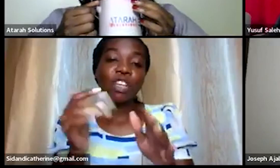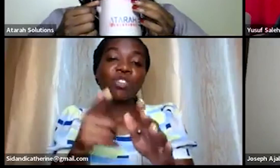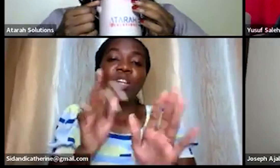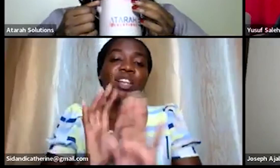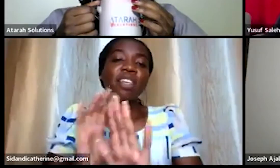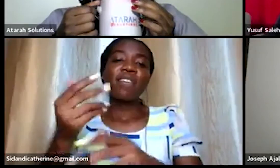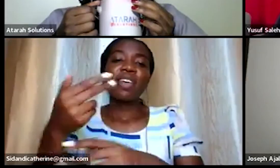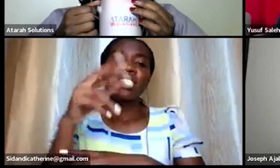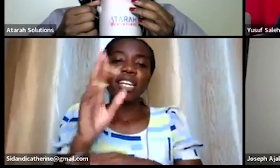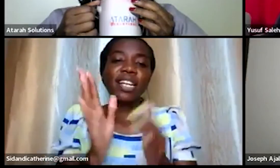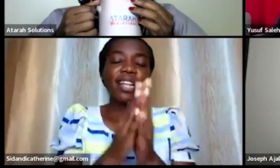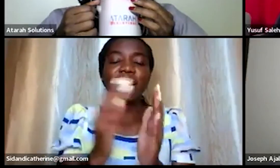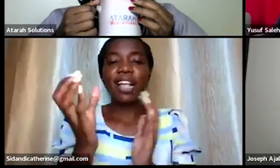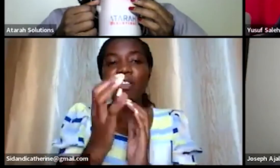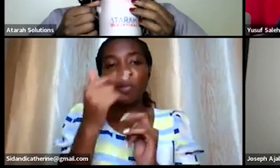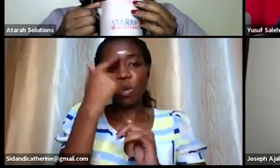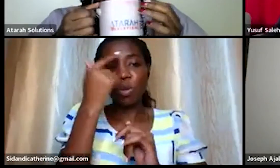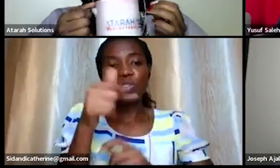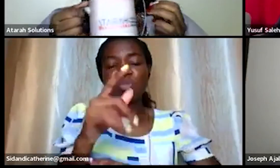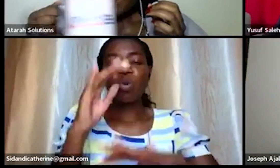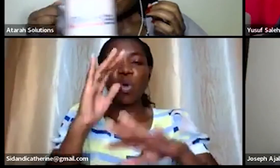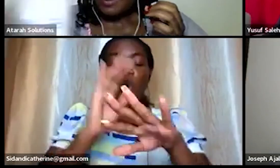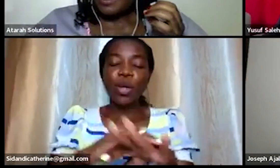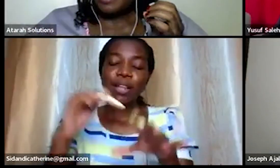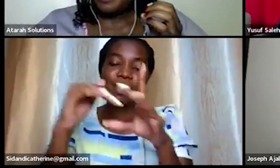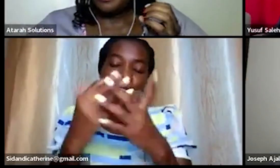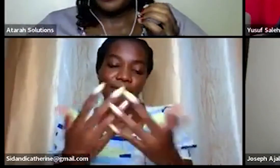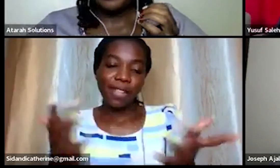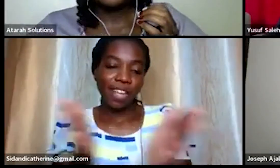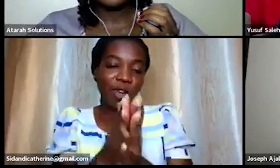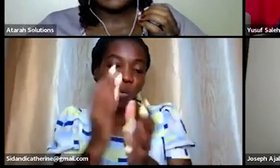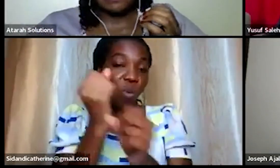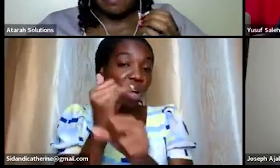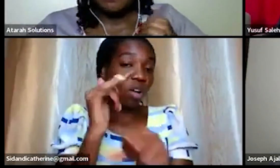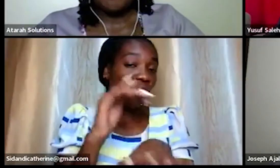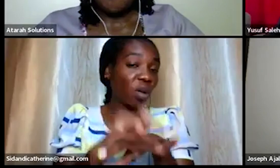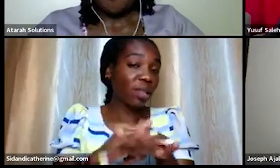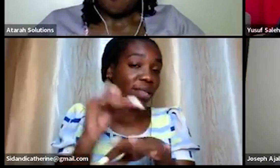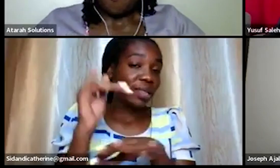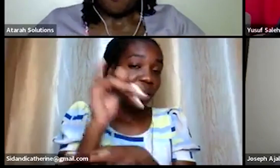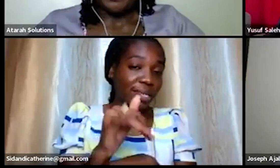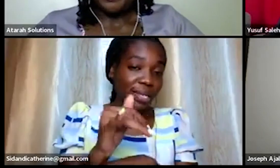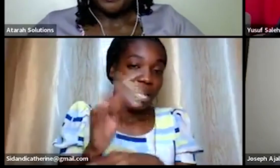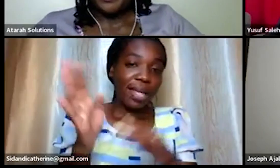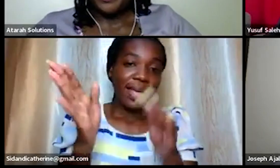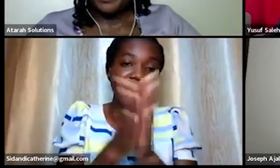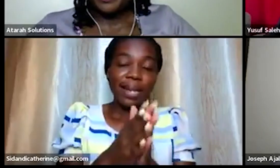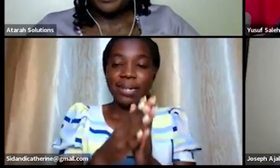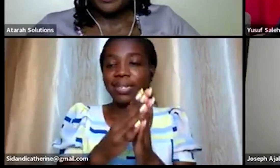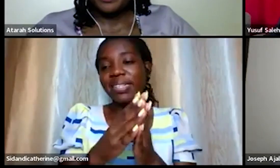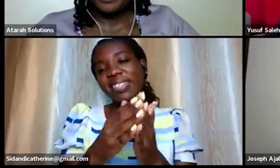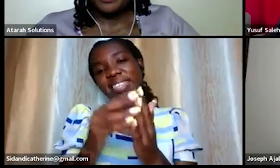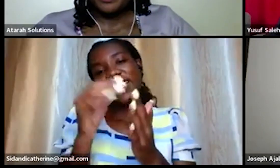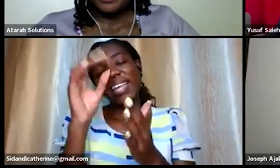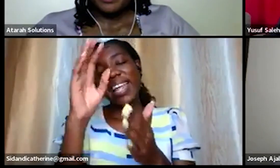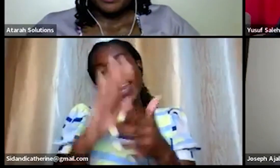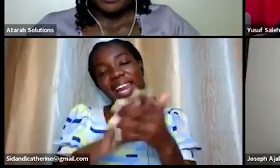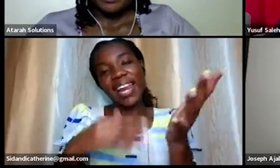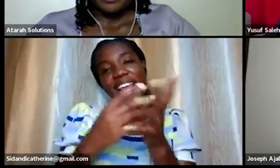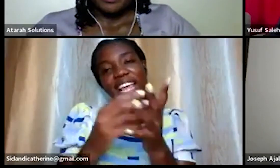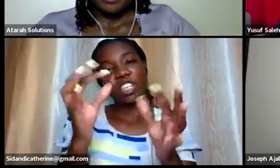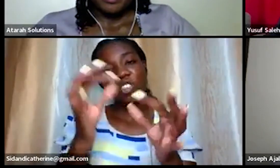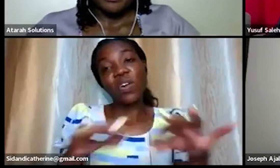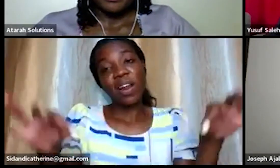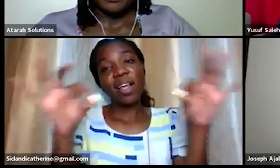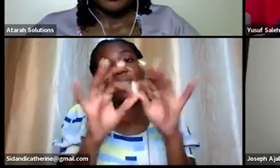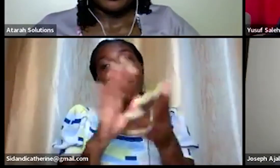service because you are good at, you have worked on it, and maybe your network is based on that